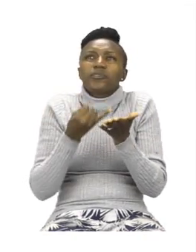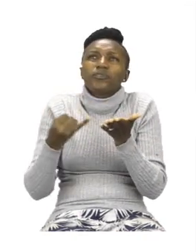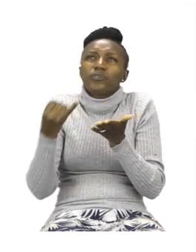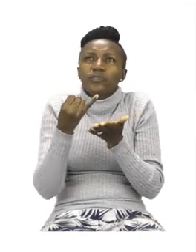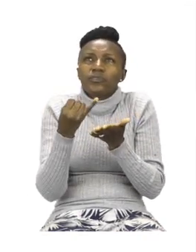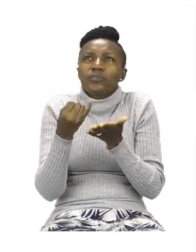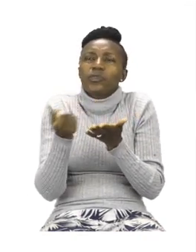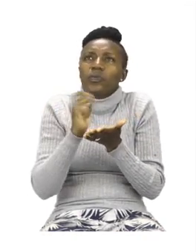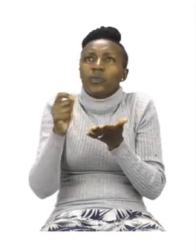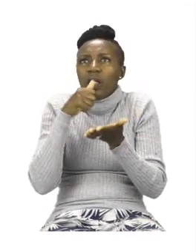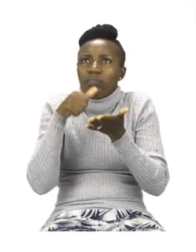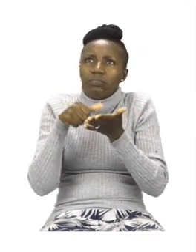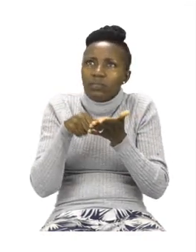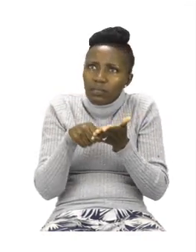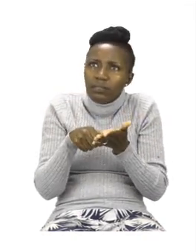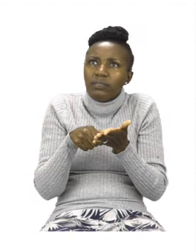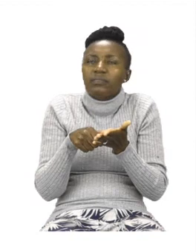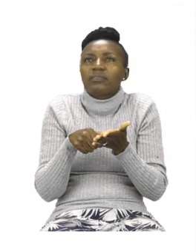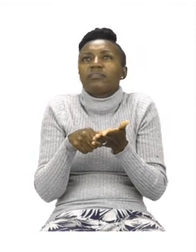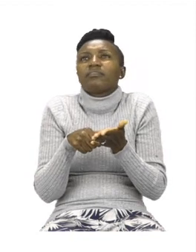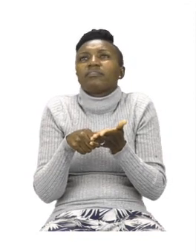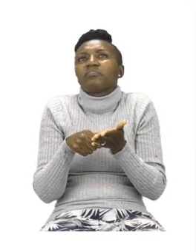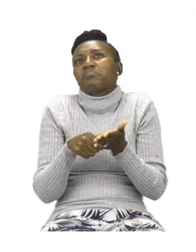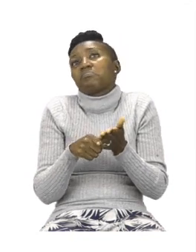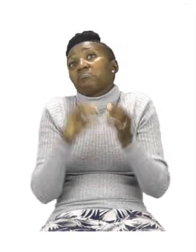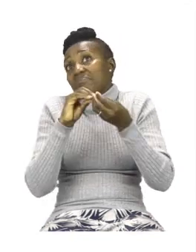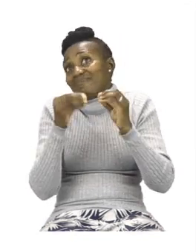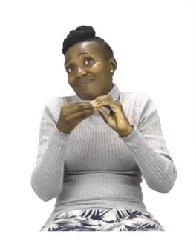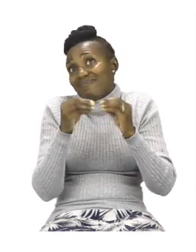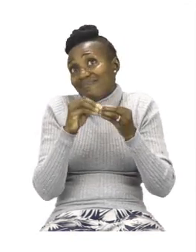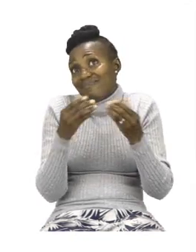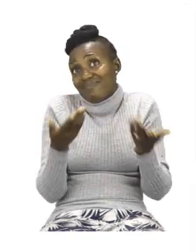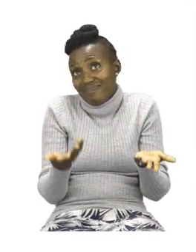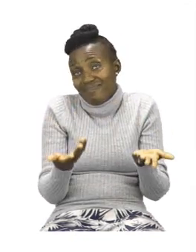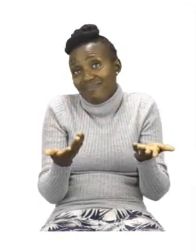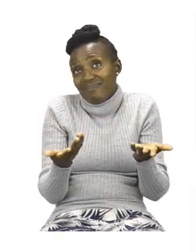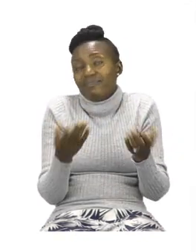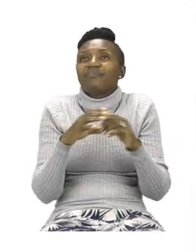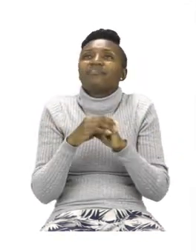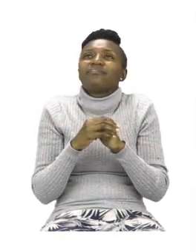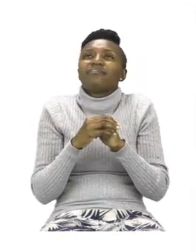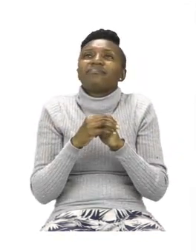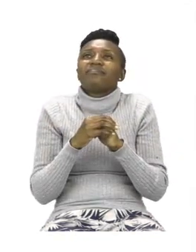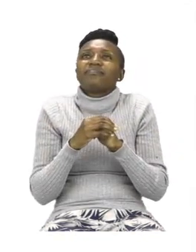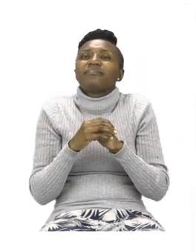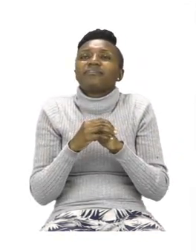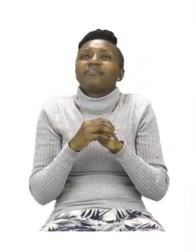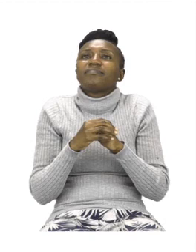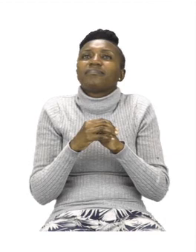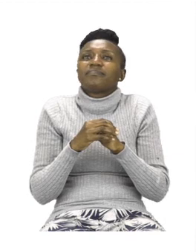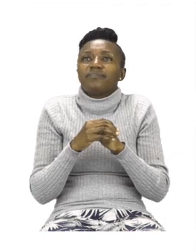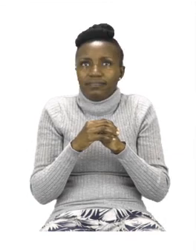write letters and add numbers or subtract them. So a book is very important for